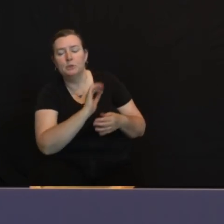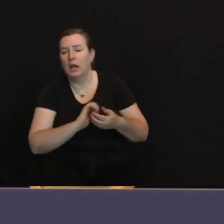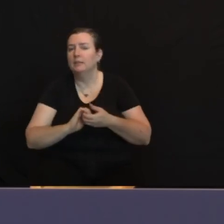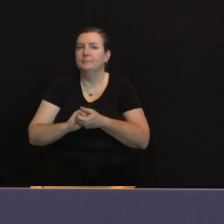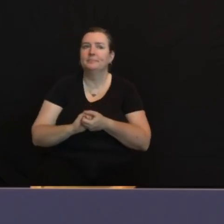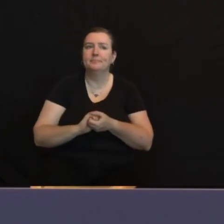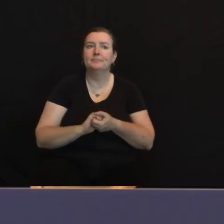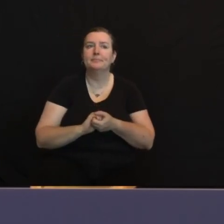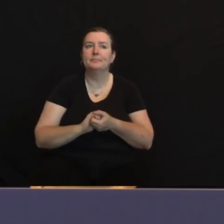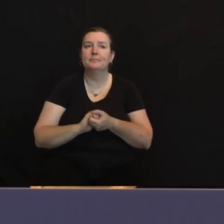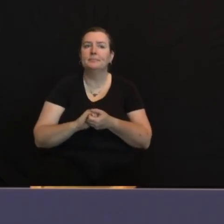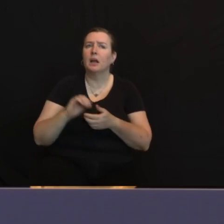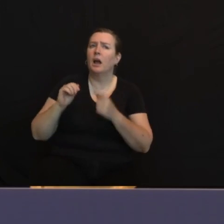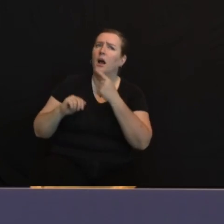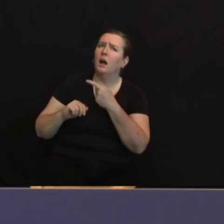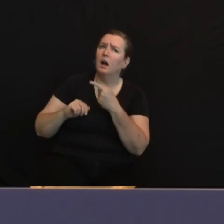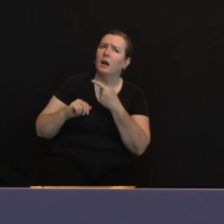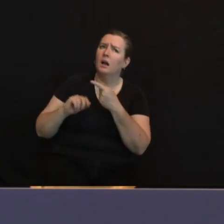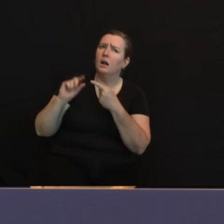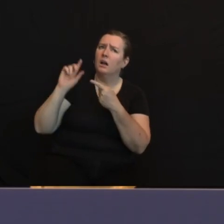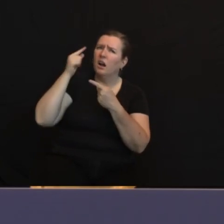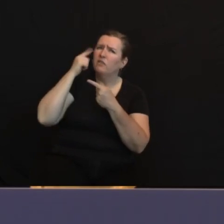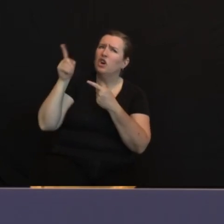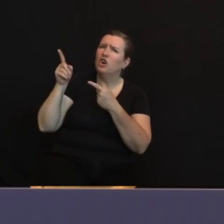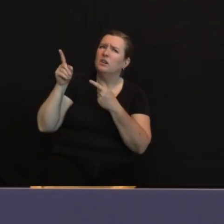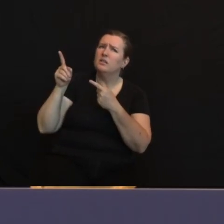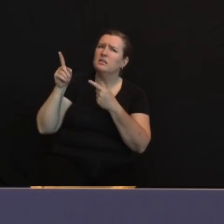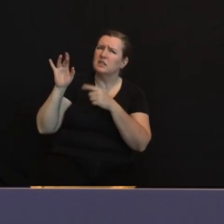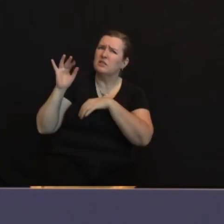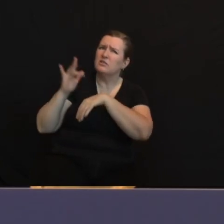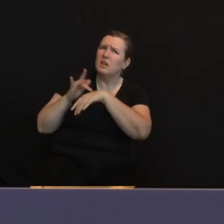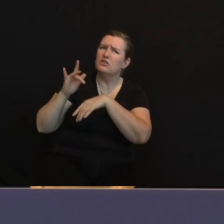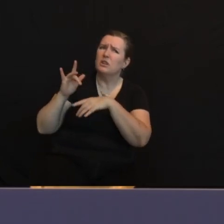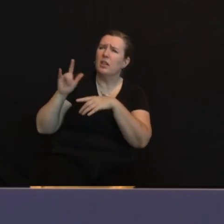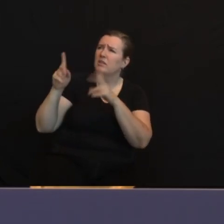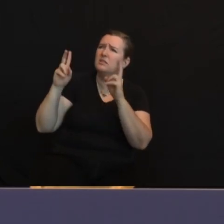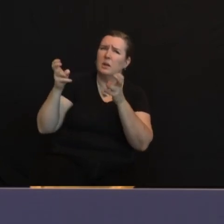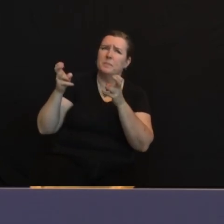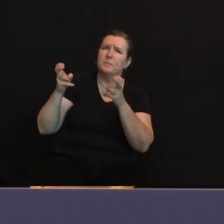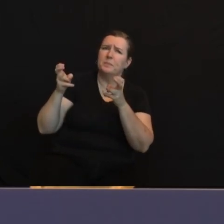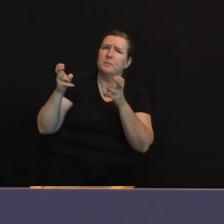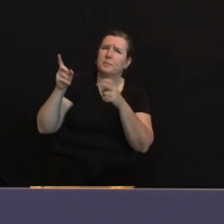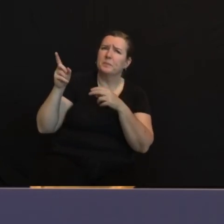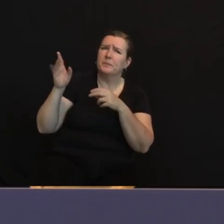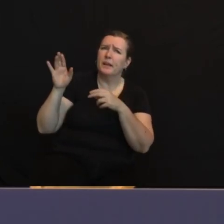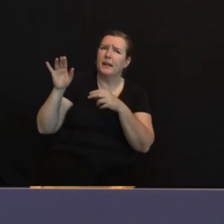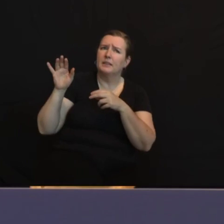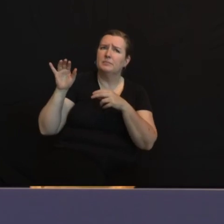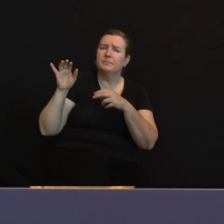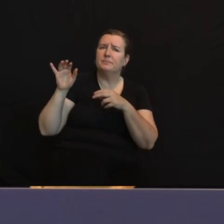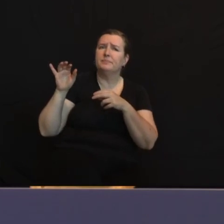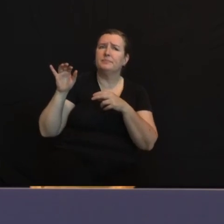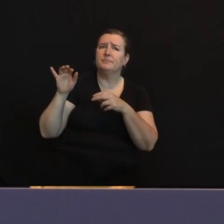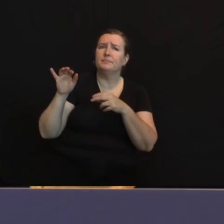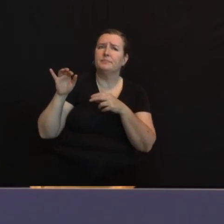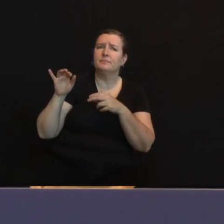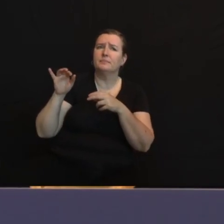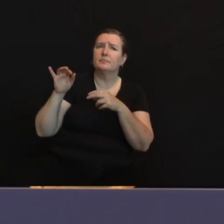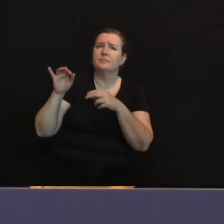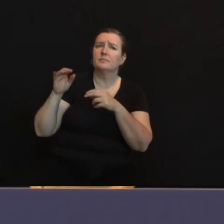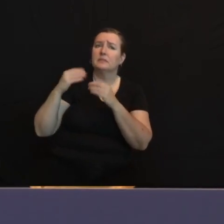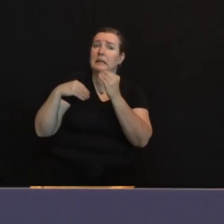So, Governor, you touched on this in a couple of different ways through different questions, but indoor dining and also